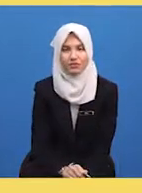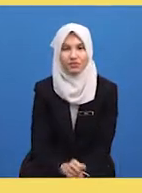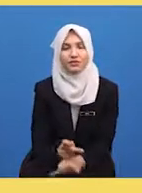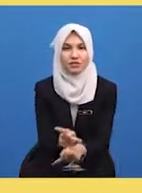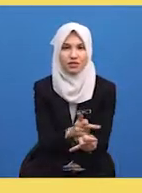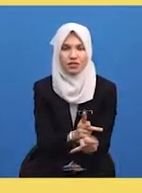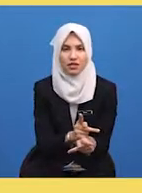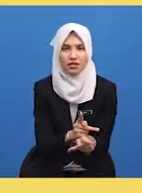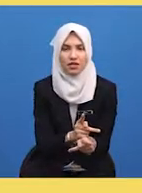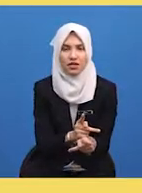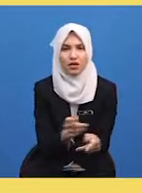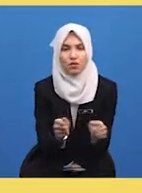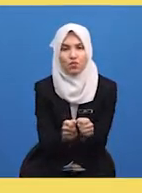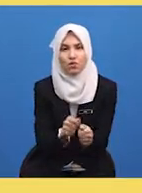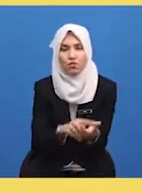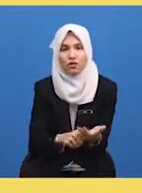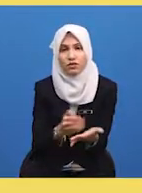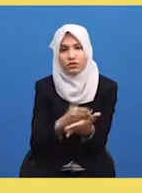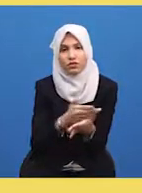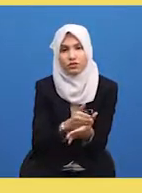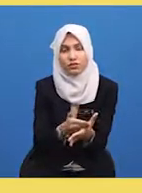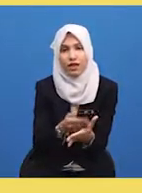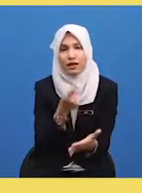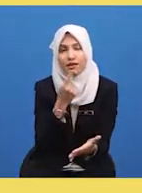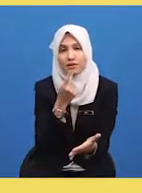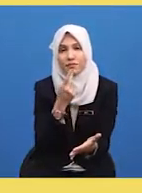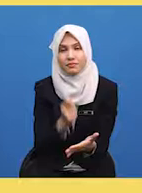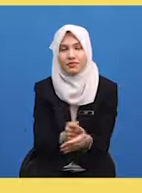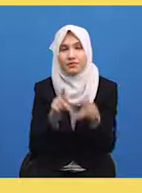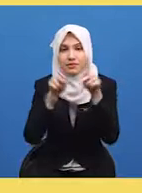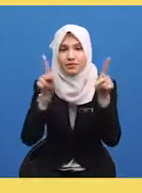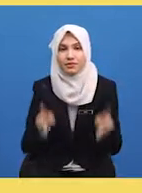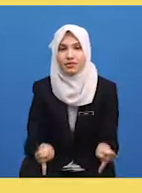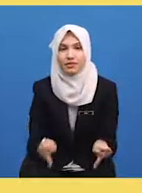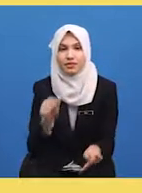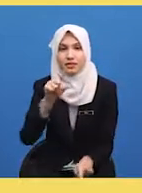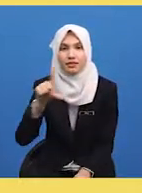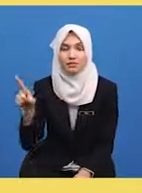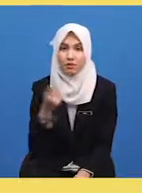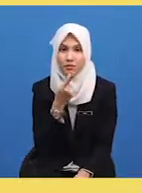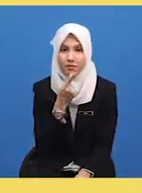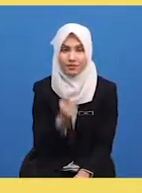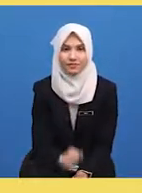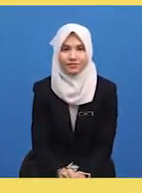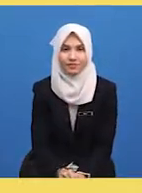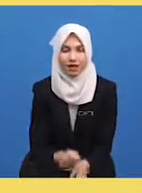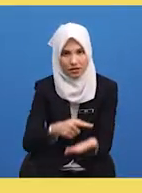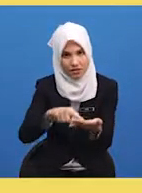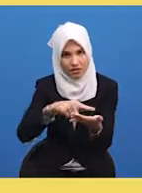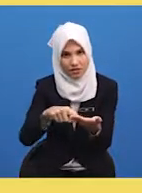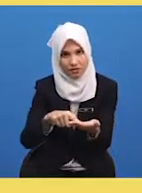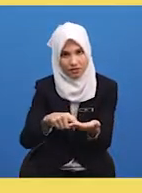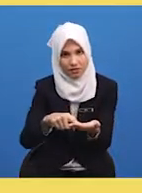you share. Number 3, keep personal information private. Number 4, check your